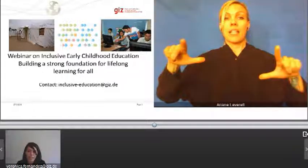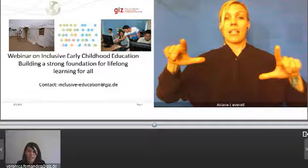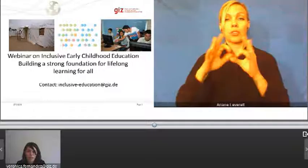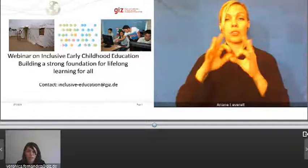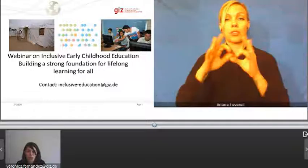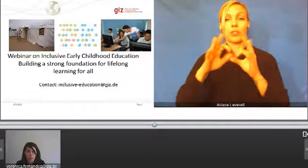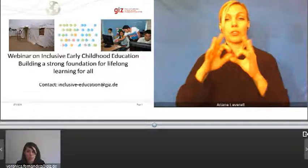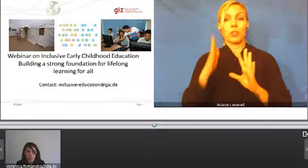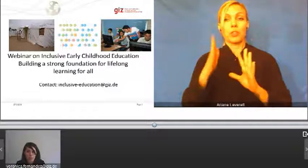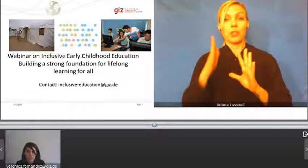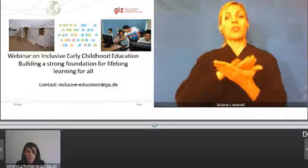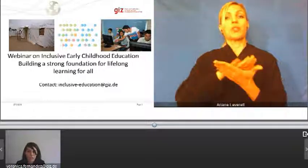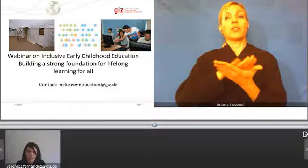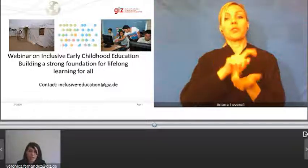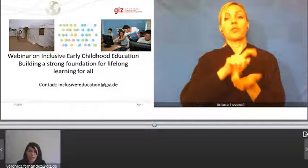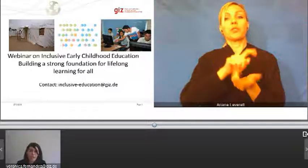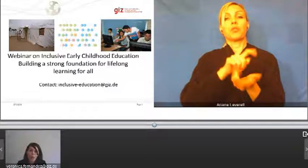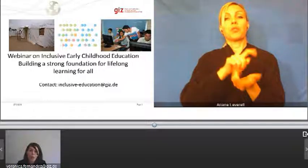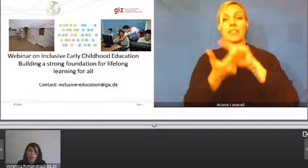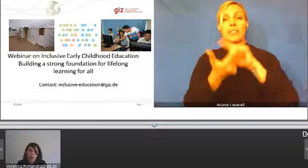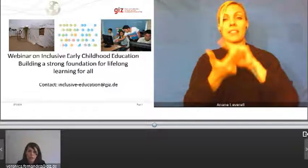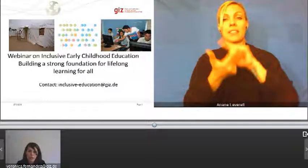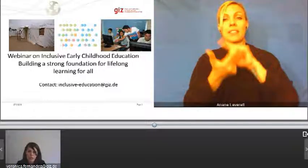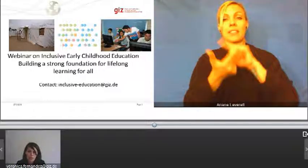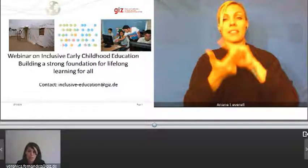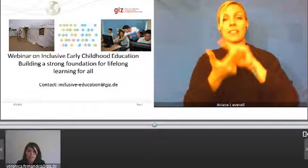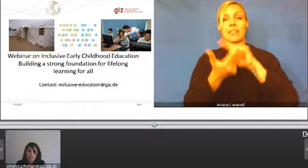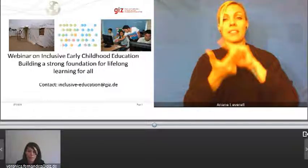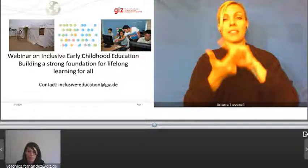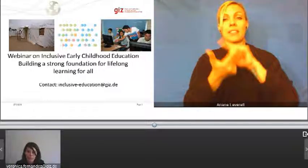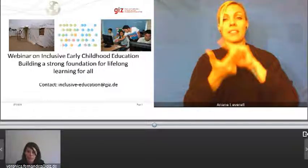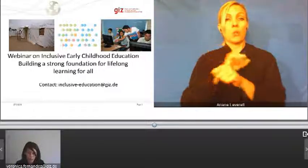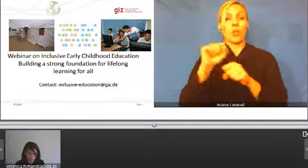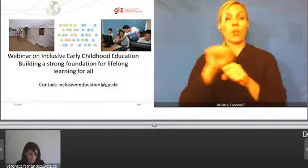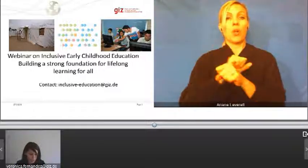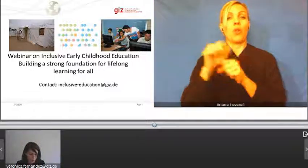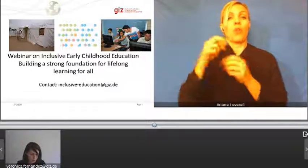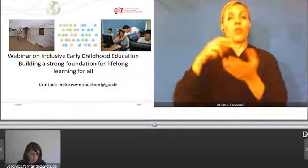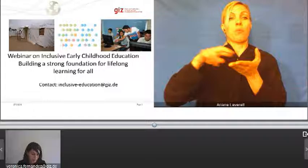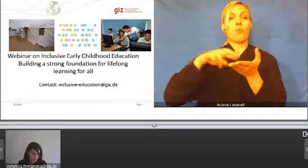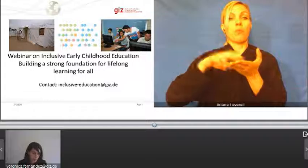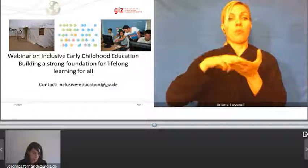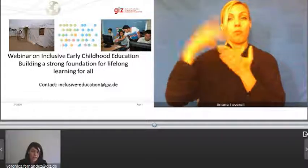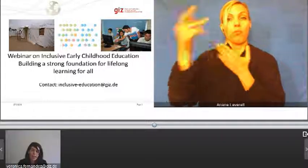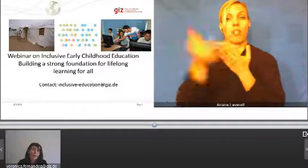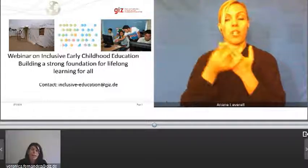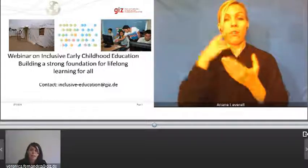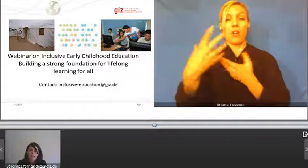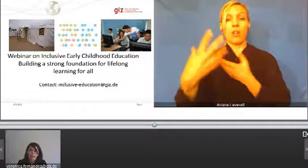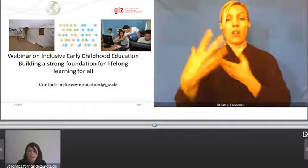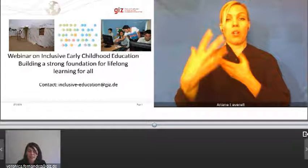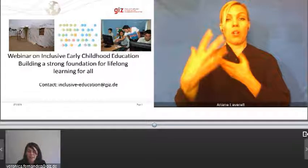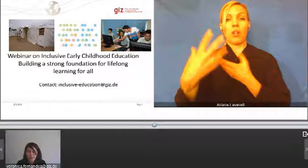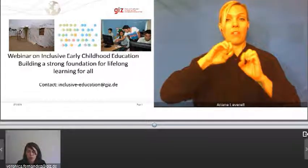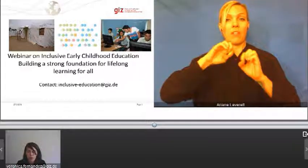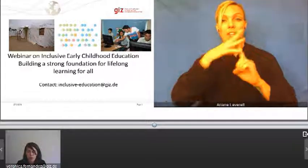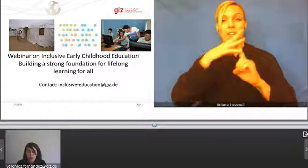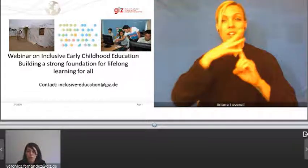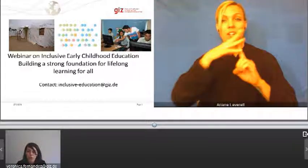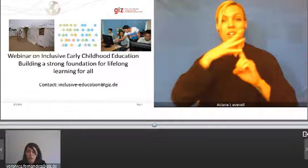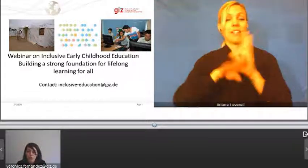the GIZ-Research Project on Inclusive Education in Development Cooperation. This is